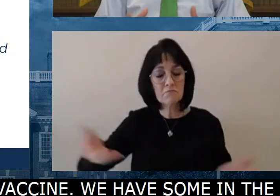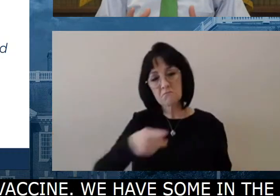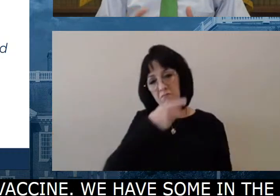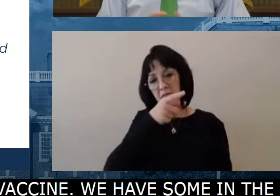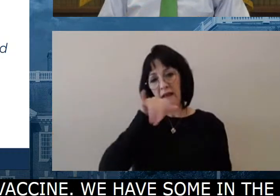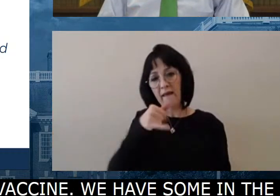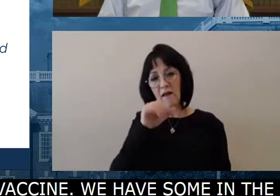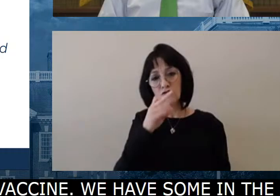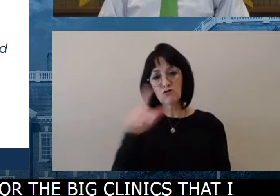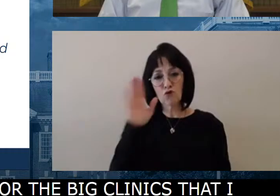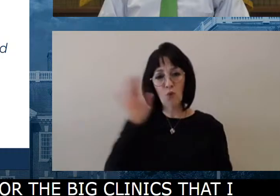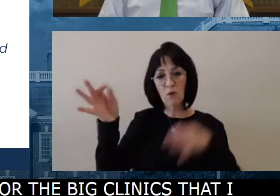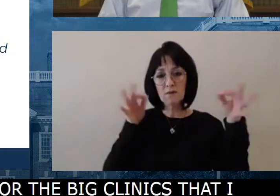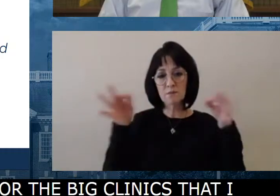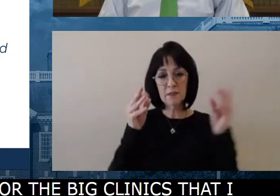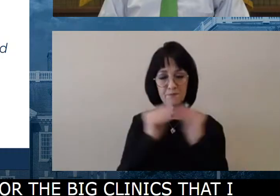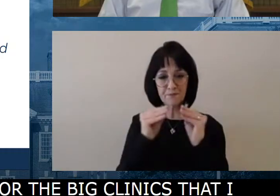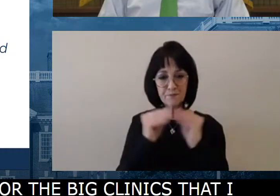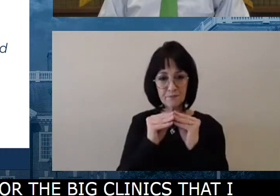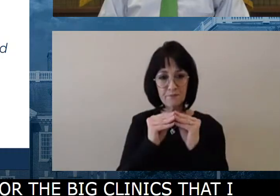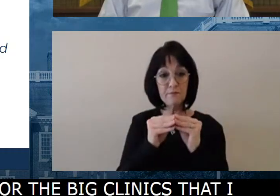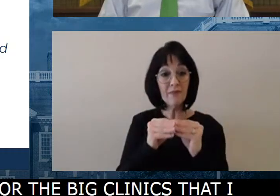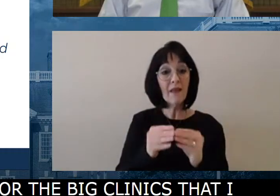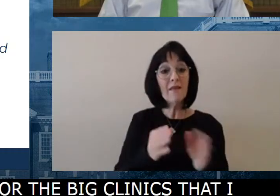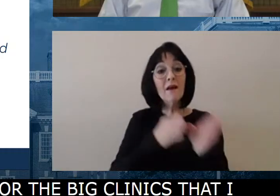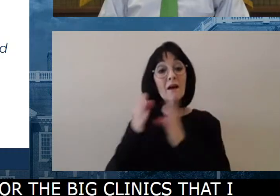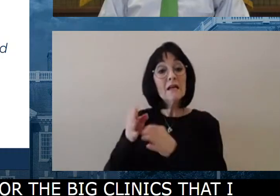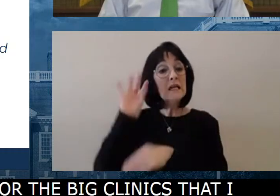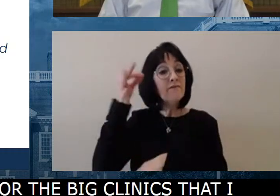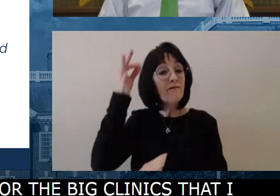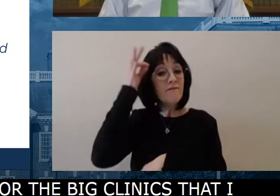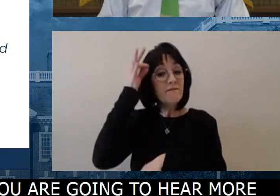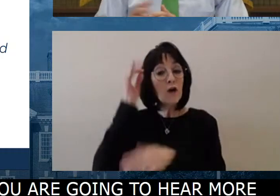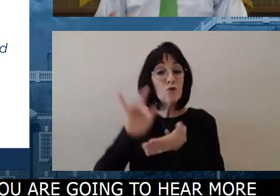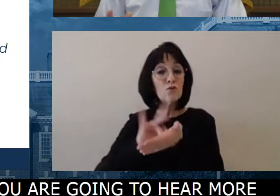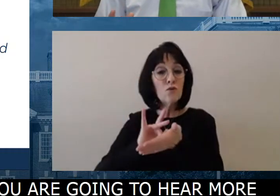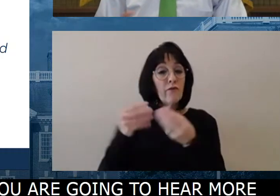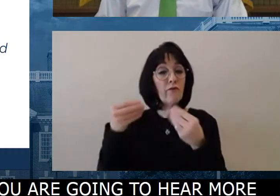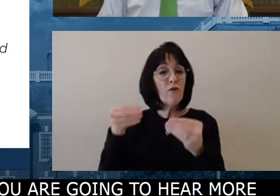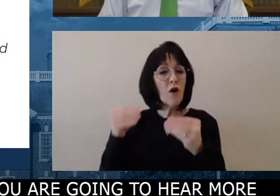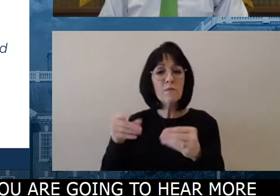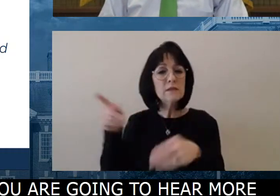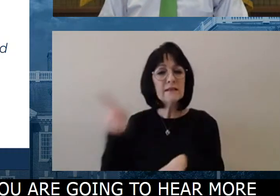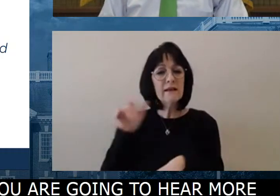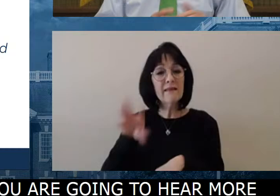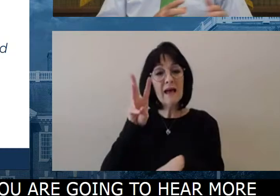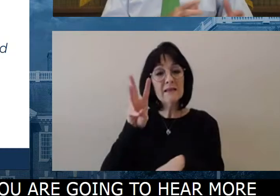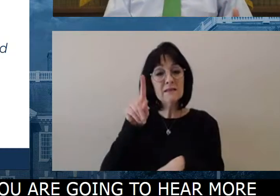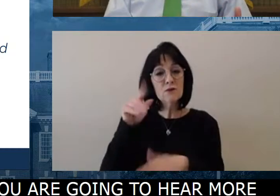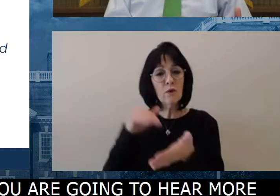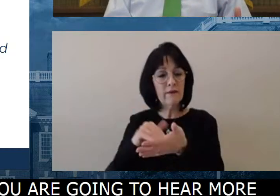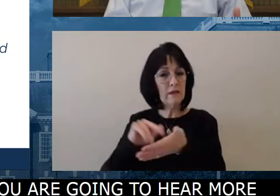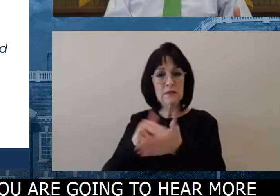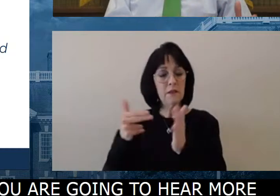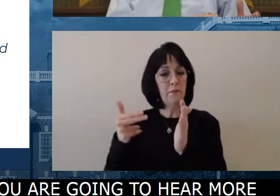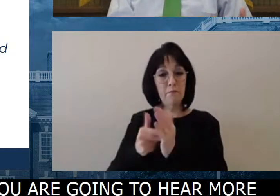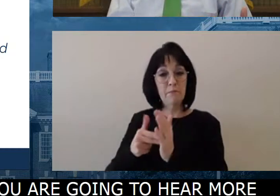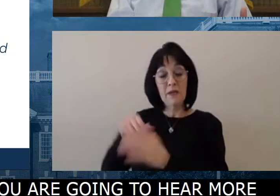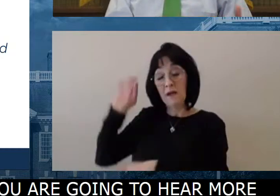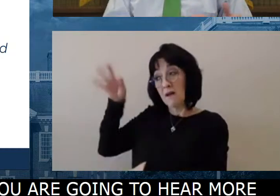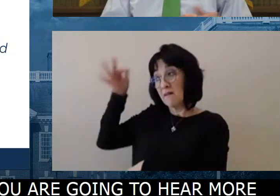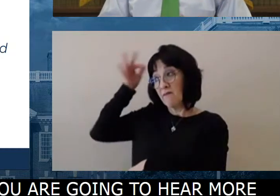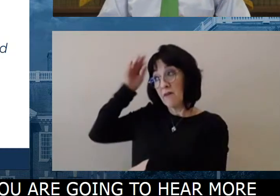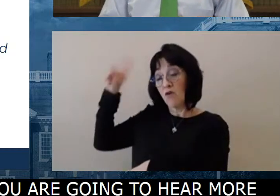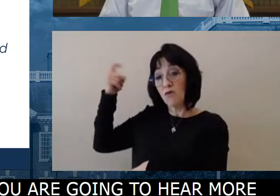there's the federal pharmacy program. There are 61,000 that go directly to the pharmacies initially for